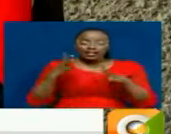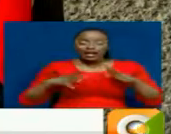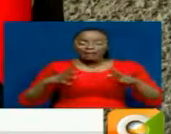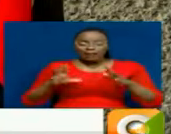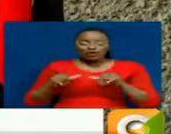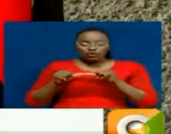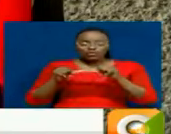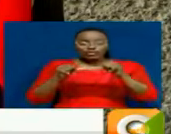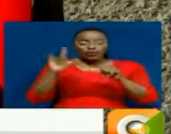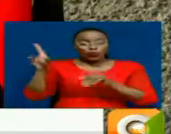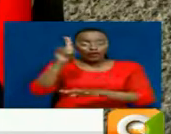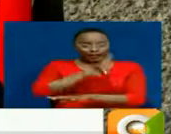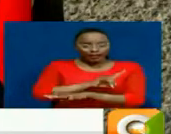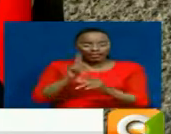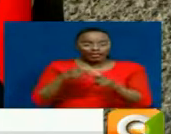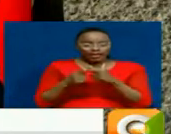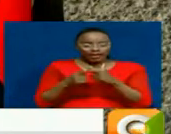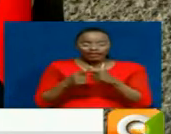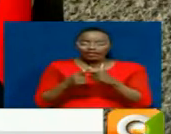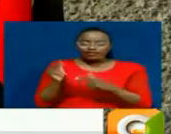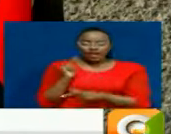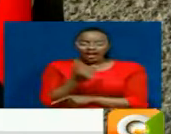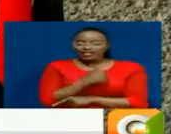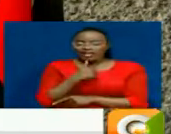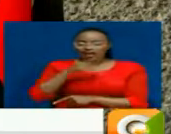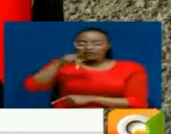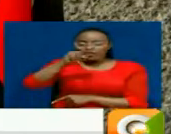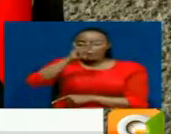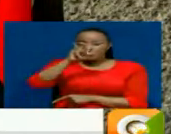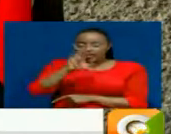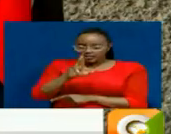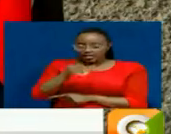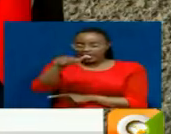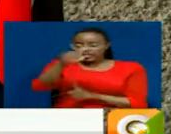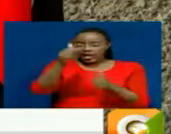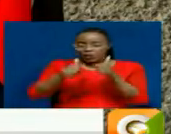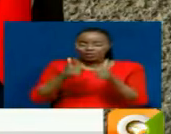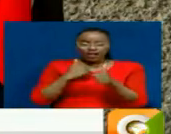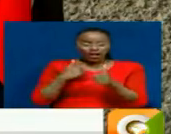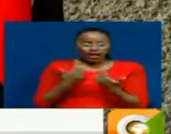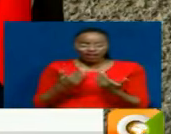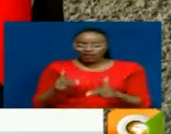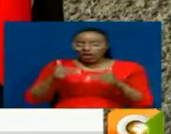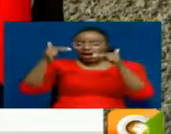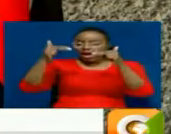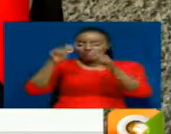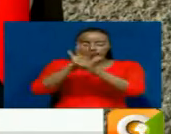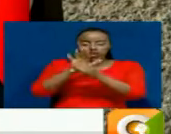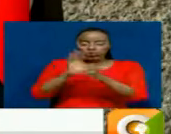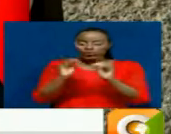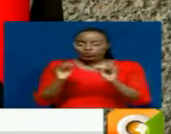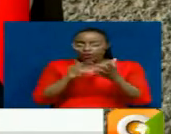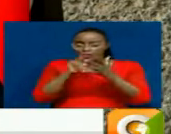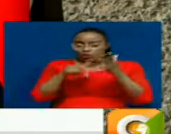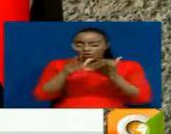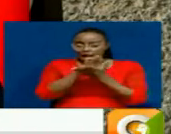people consistently per day. We will not put Pfizer in facilities that don't have a high volume.